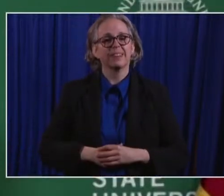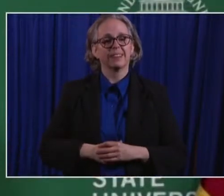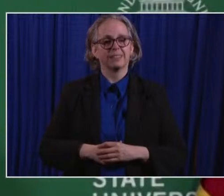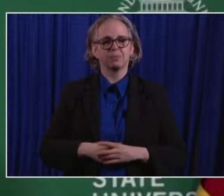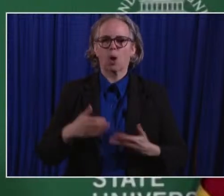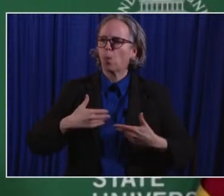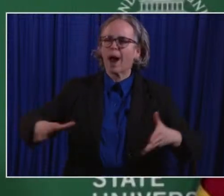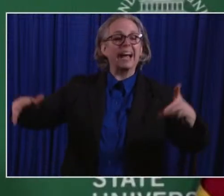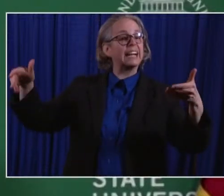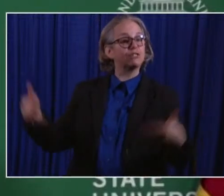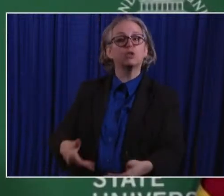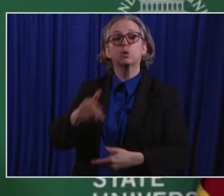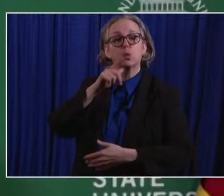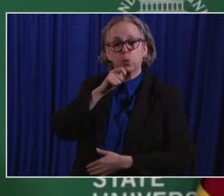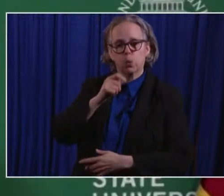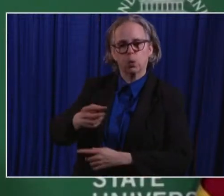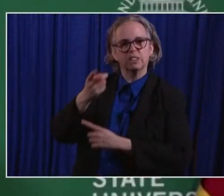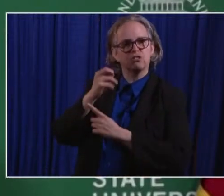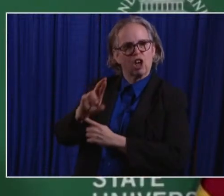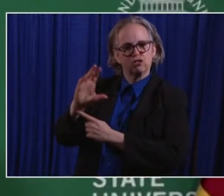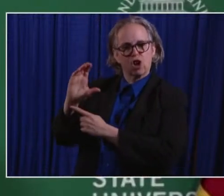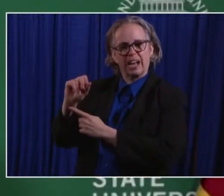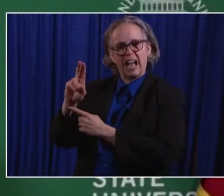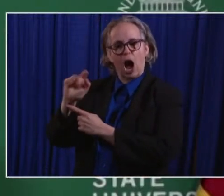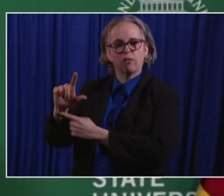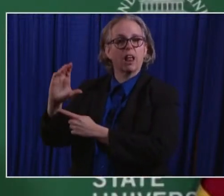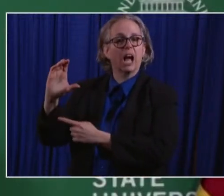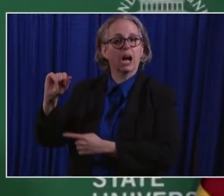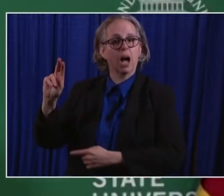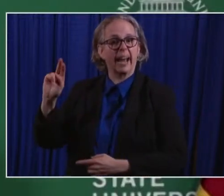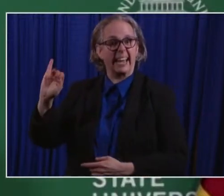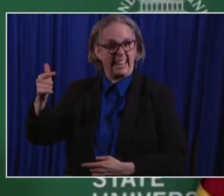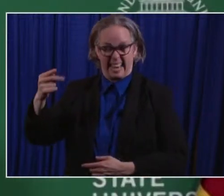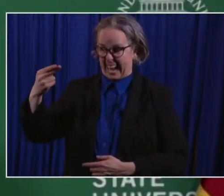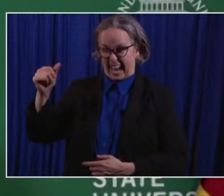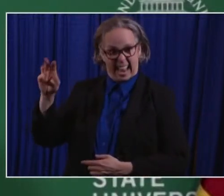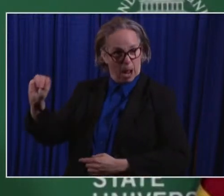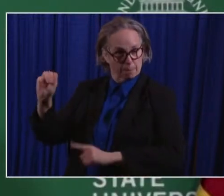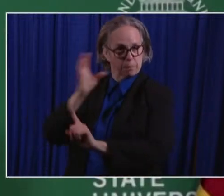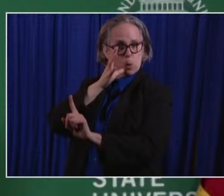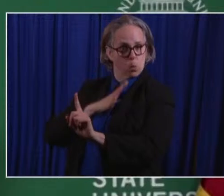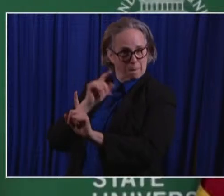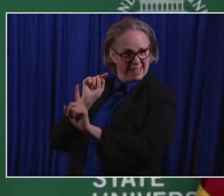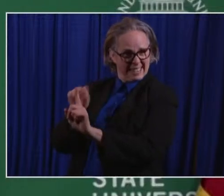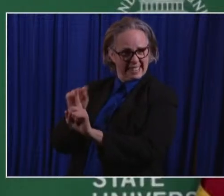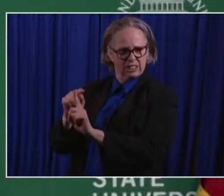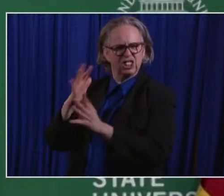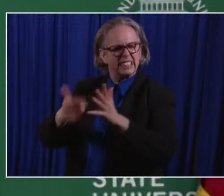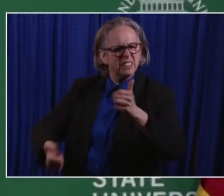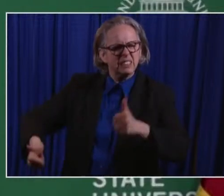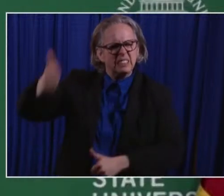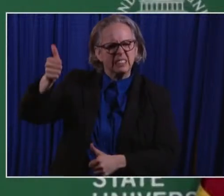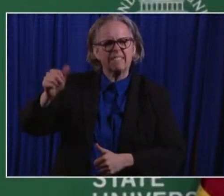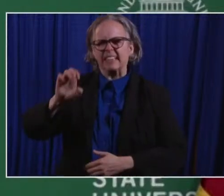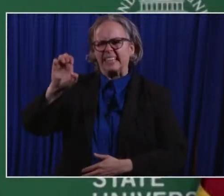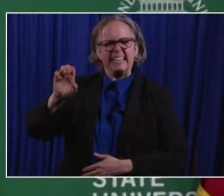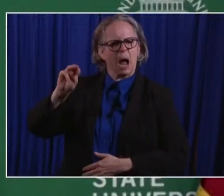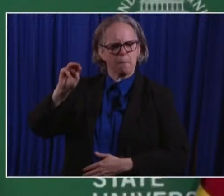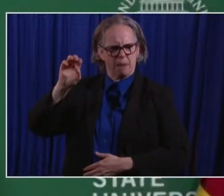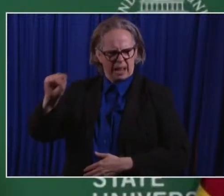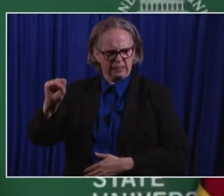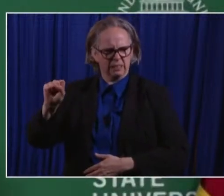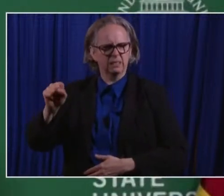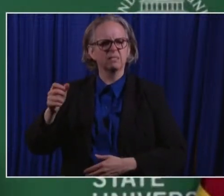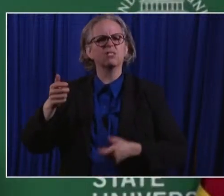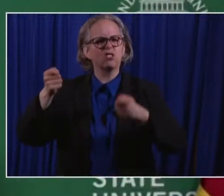for EMS. She's also one of the medical directors for the mass vaccination clinic. Some of you may remember seeing